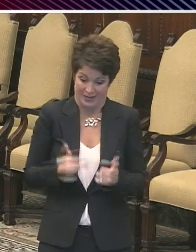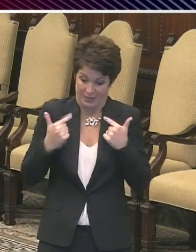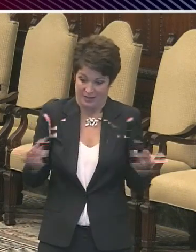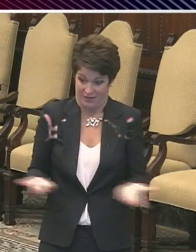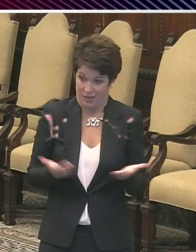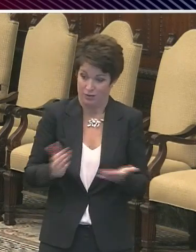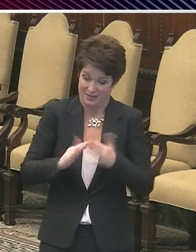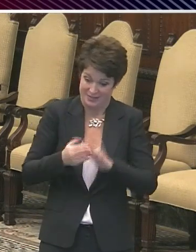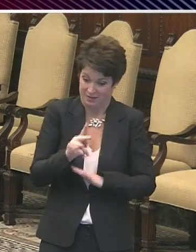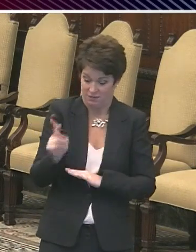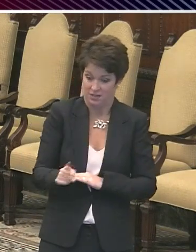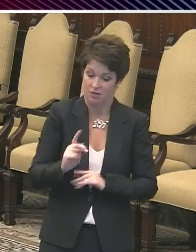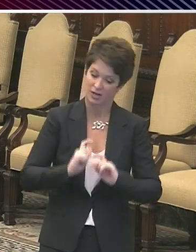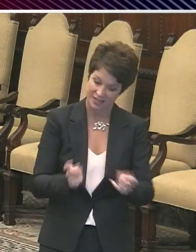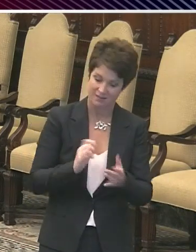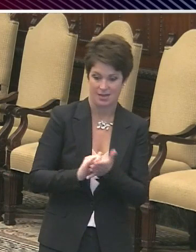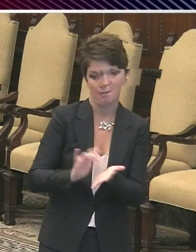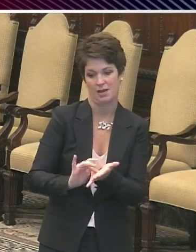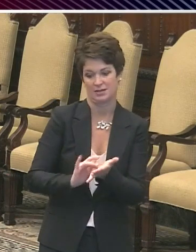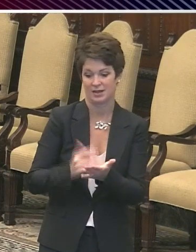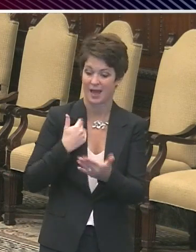extent that we can get access to it.